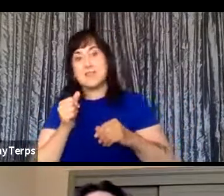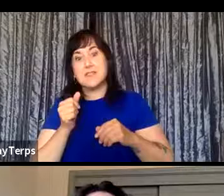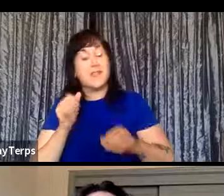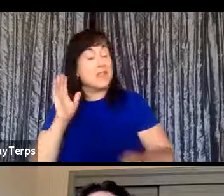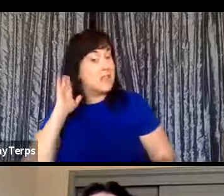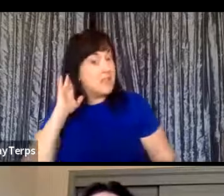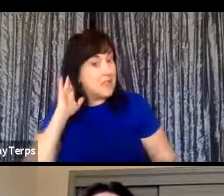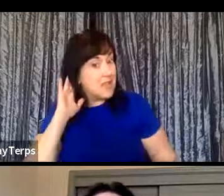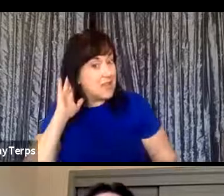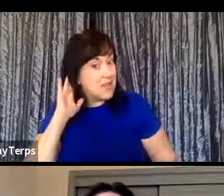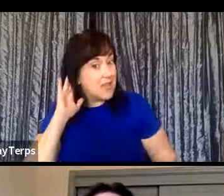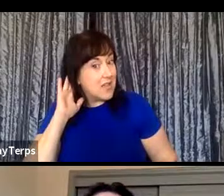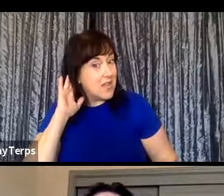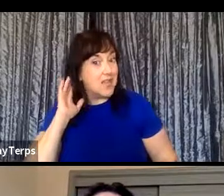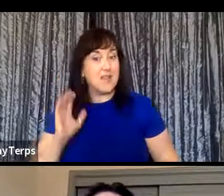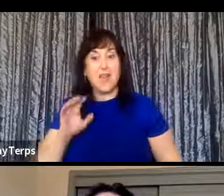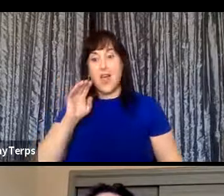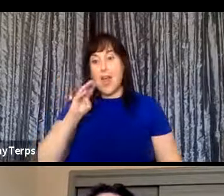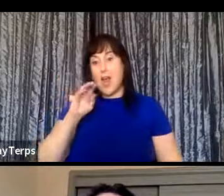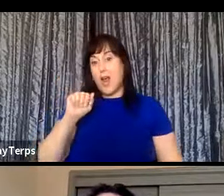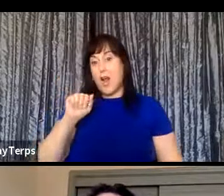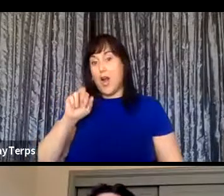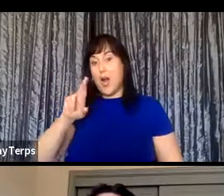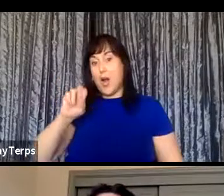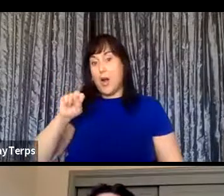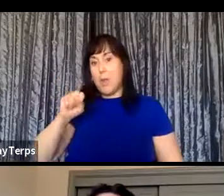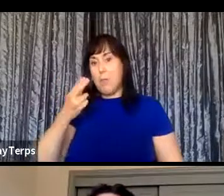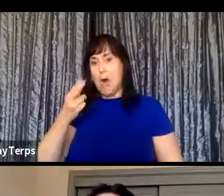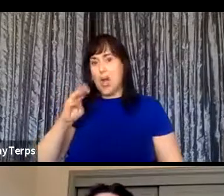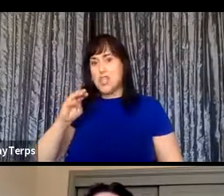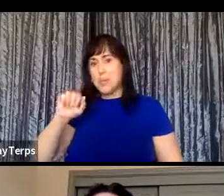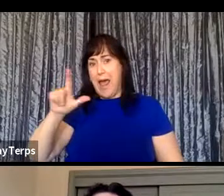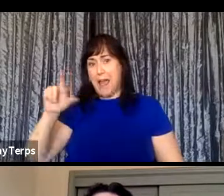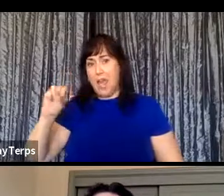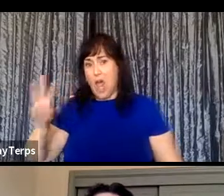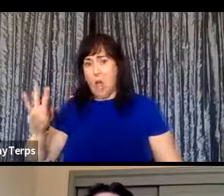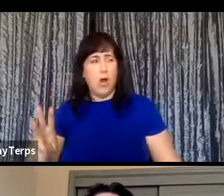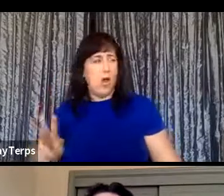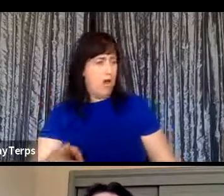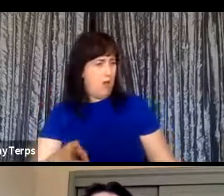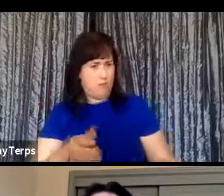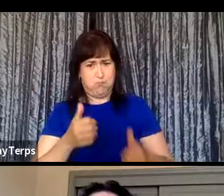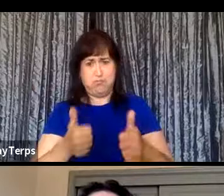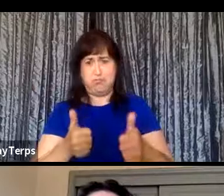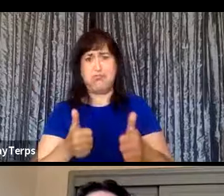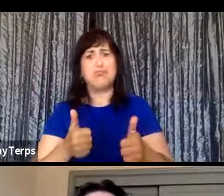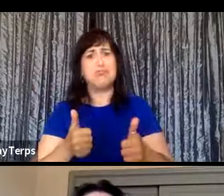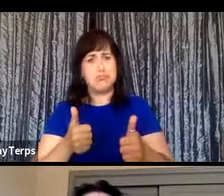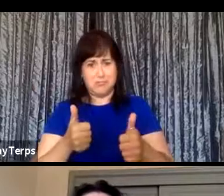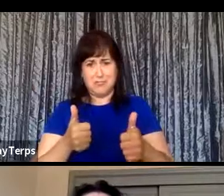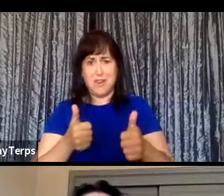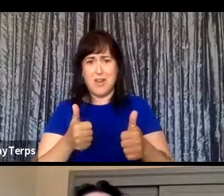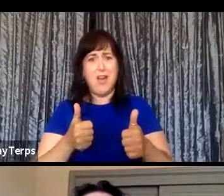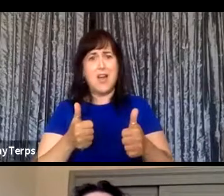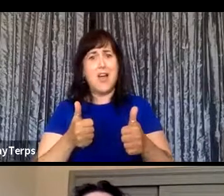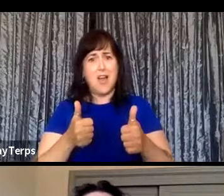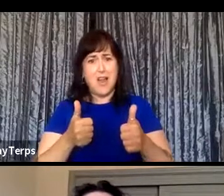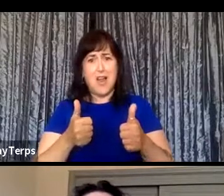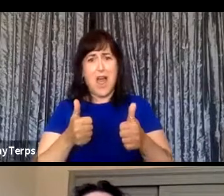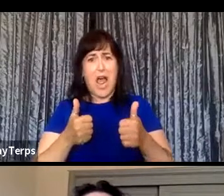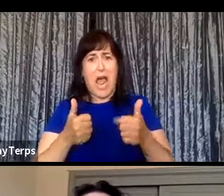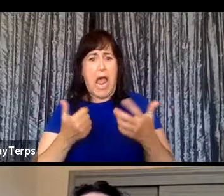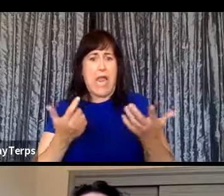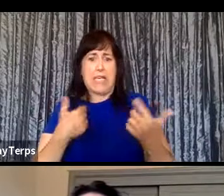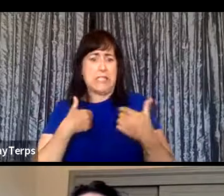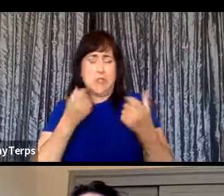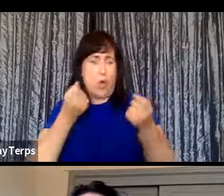was that? Sorry, Kate? Marshmallow fluff. Oh, bring it on. Listen, I barely understand that as a non-American, but I